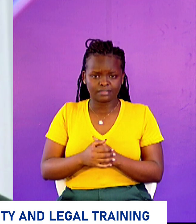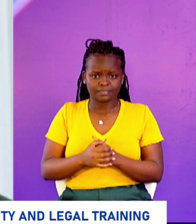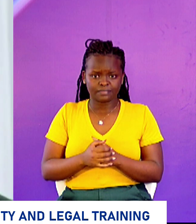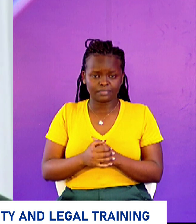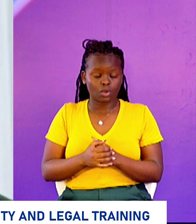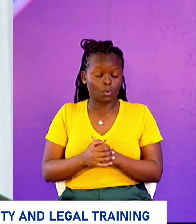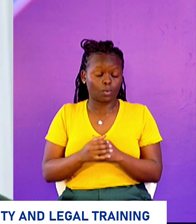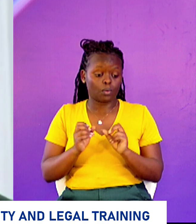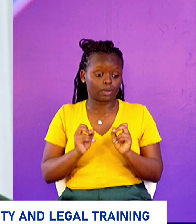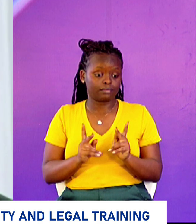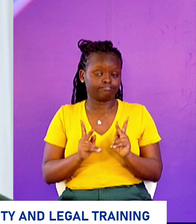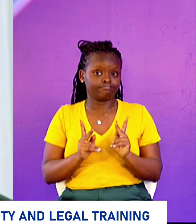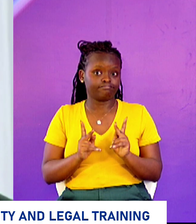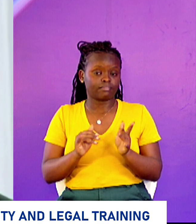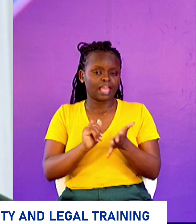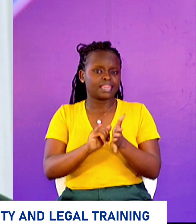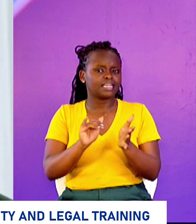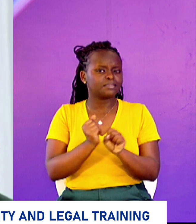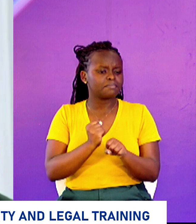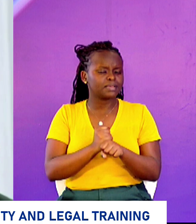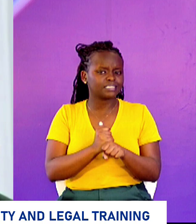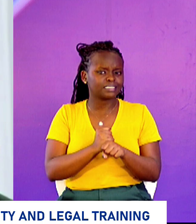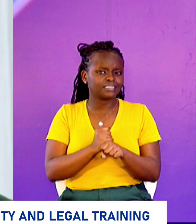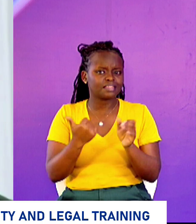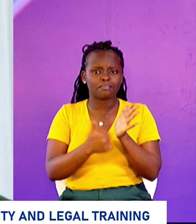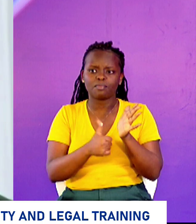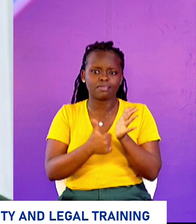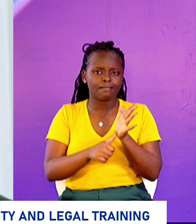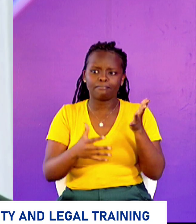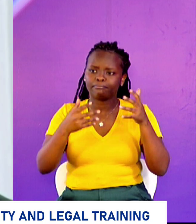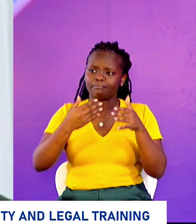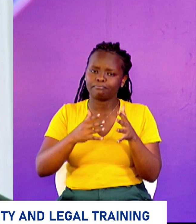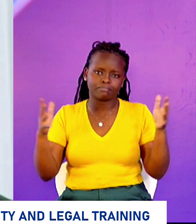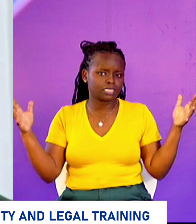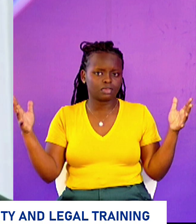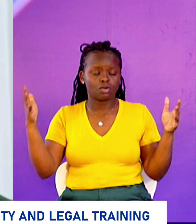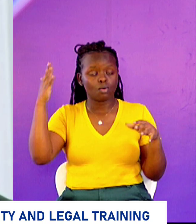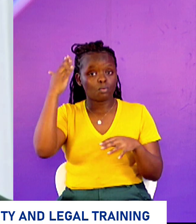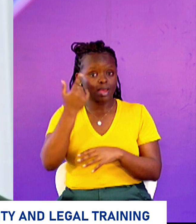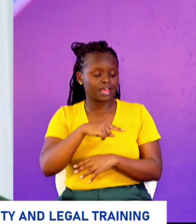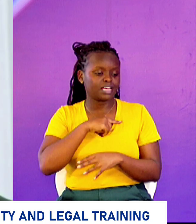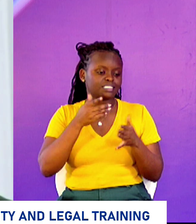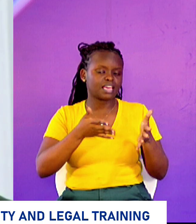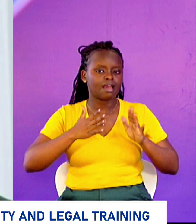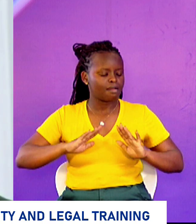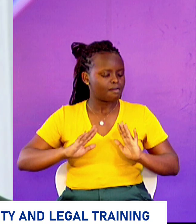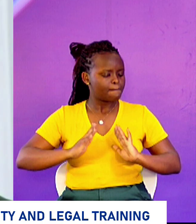Allah. That compounds even the problem, because we are here praising